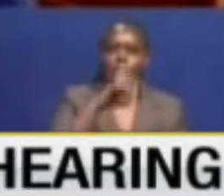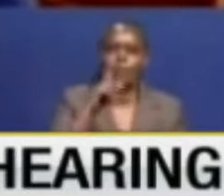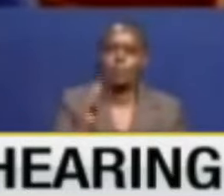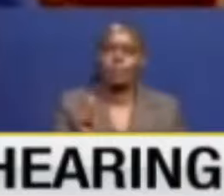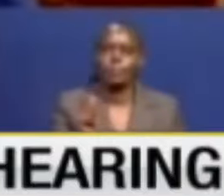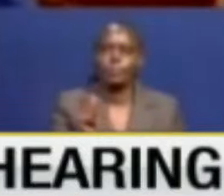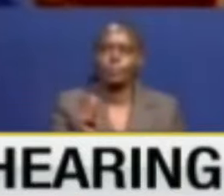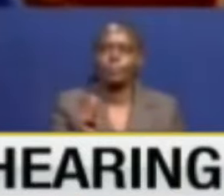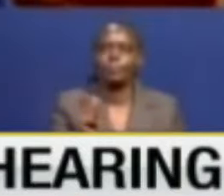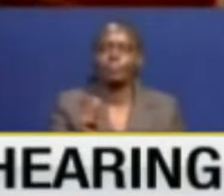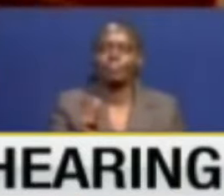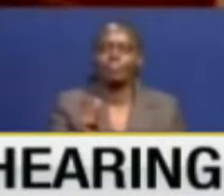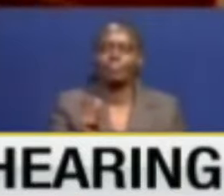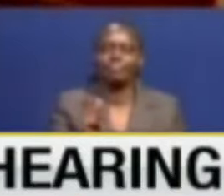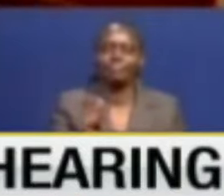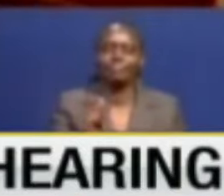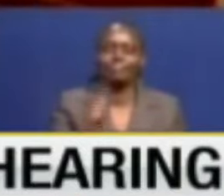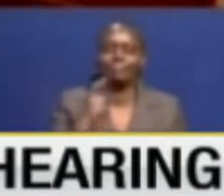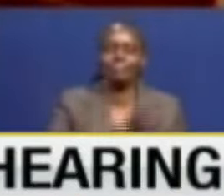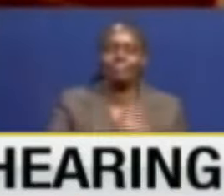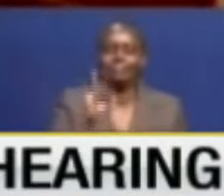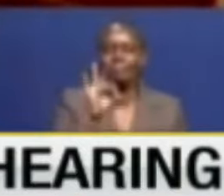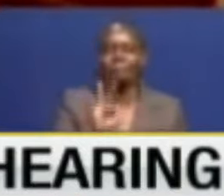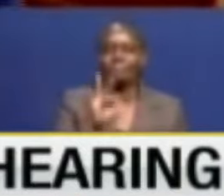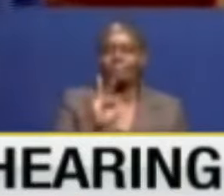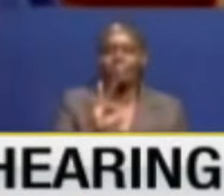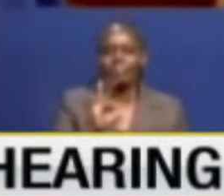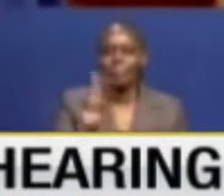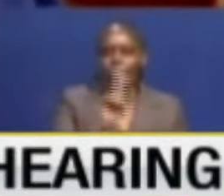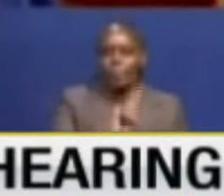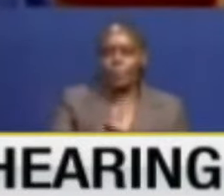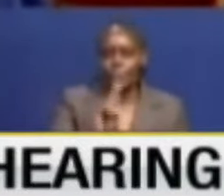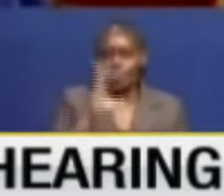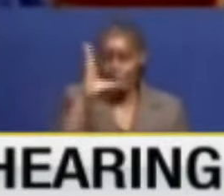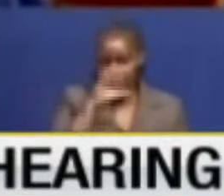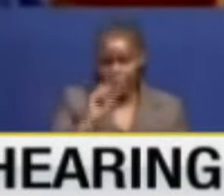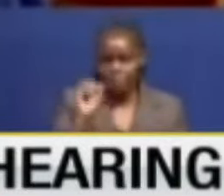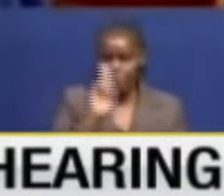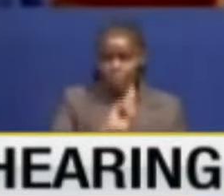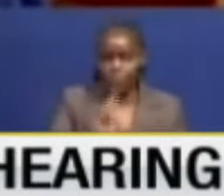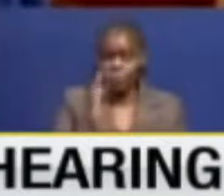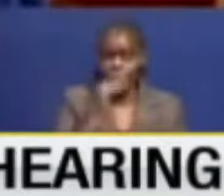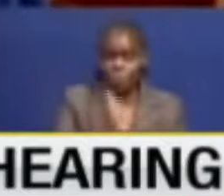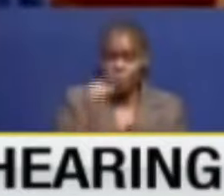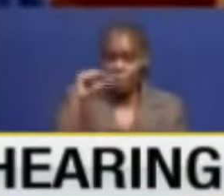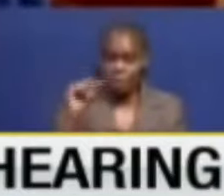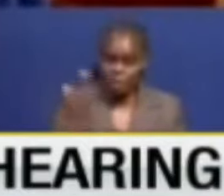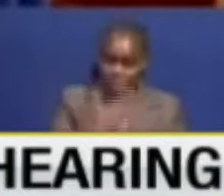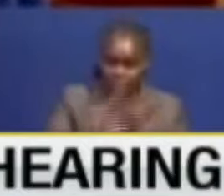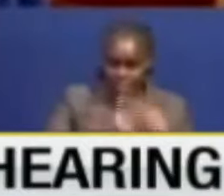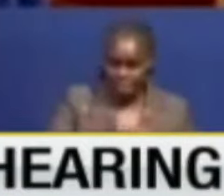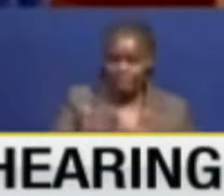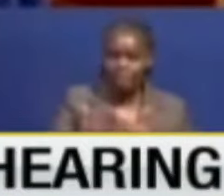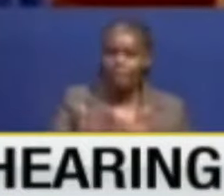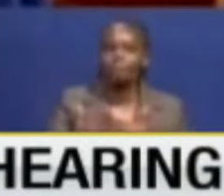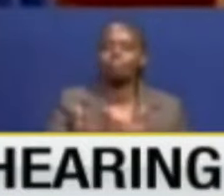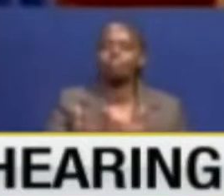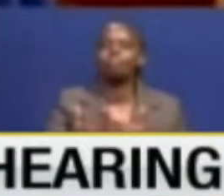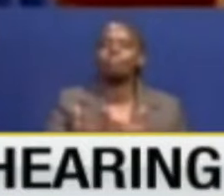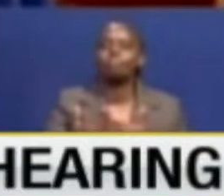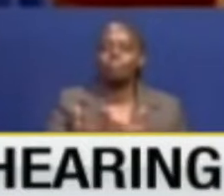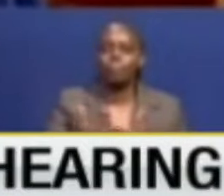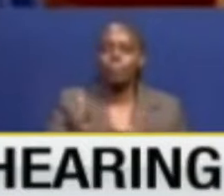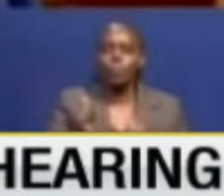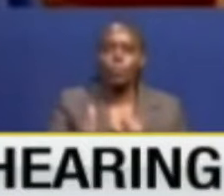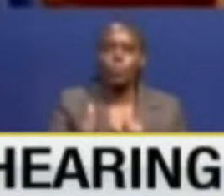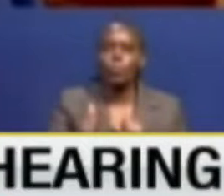Act. Charge 3, abuse of office, that the governor has engaged in acts and omissions